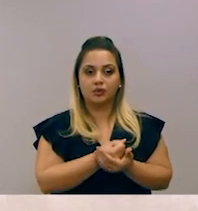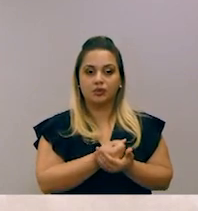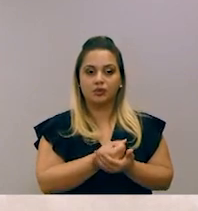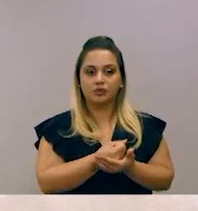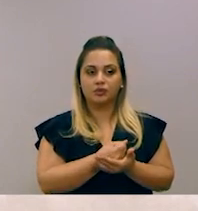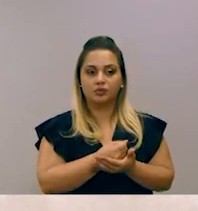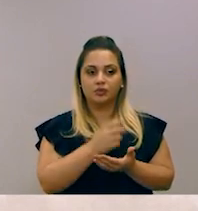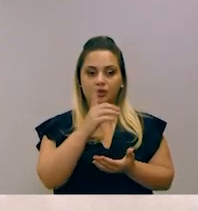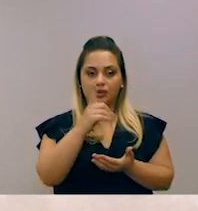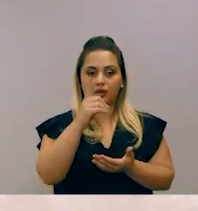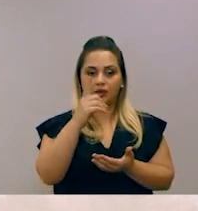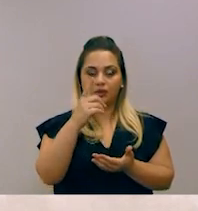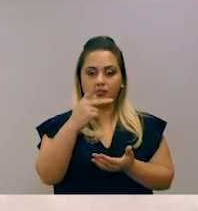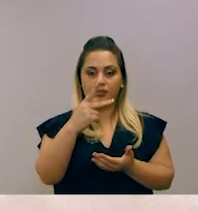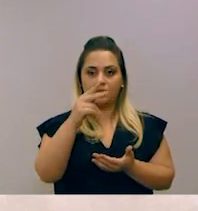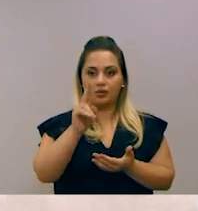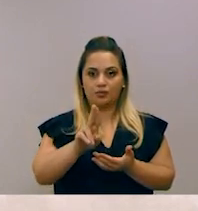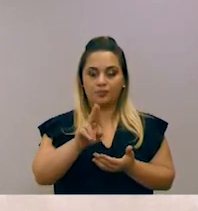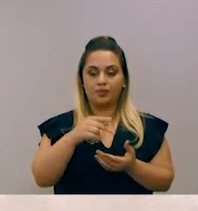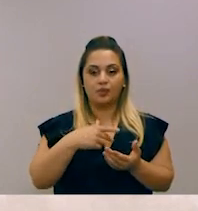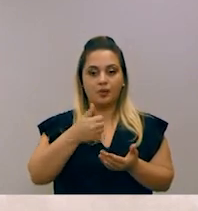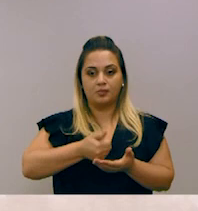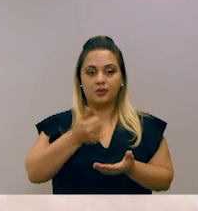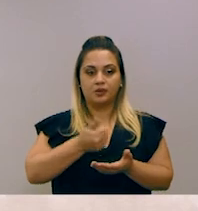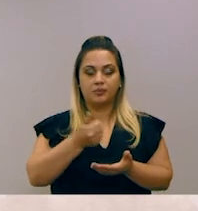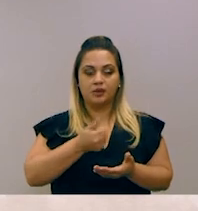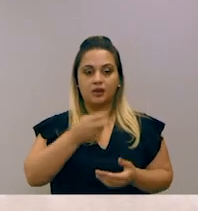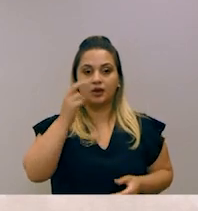that is registered in the